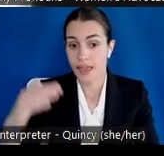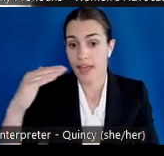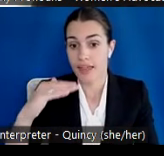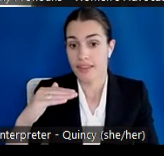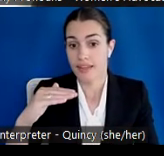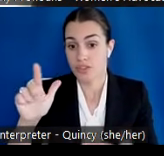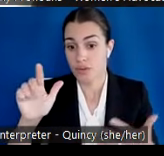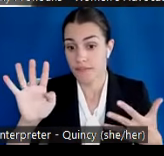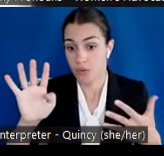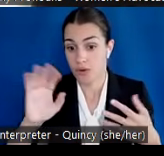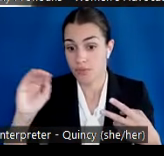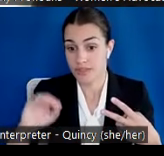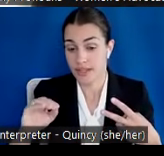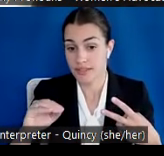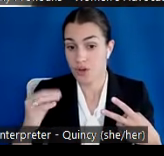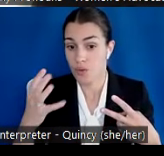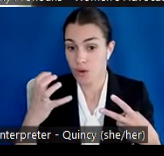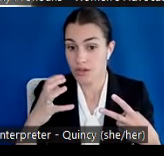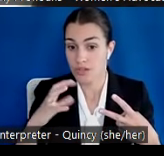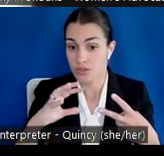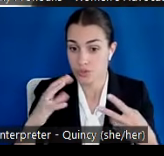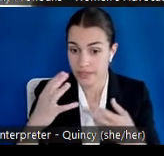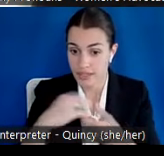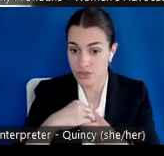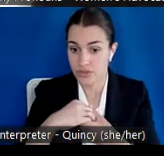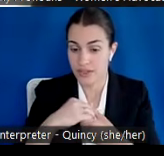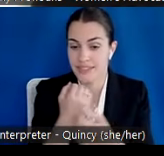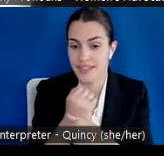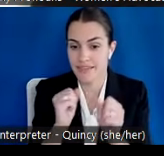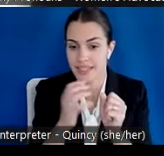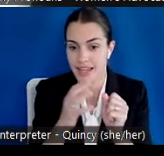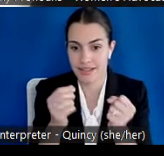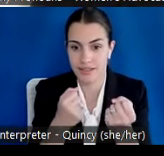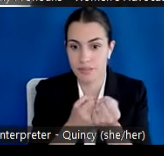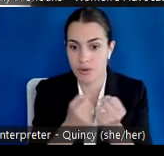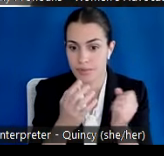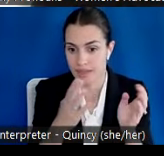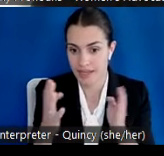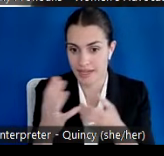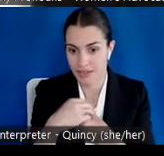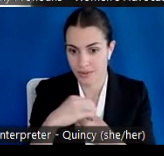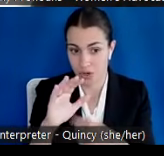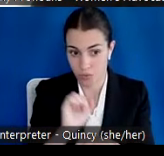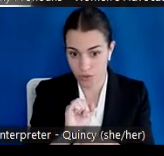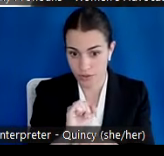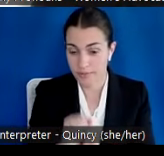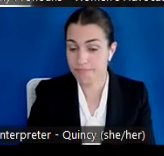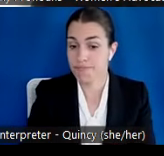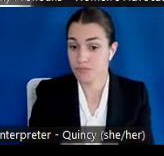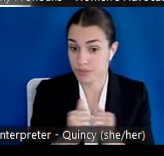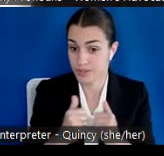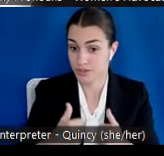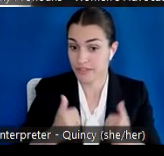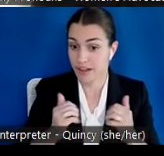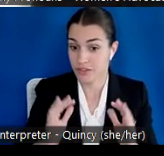24% want to integrate safety and support planning more into their work with survivors.